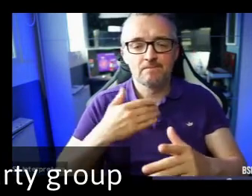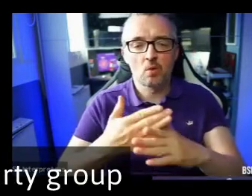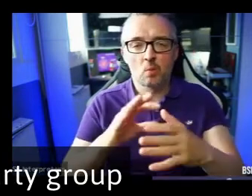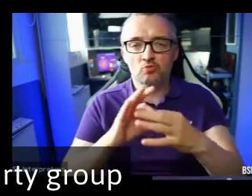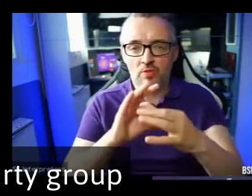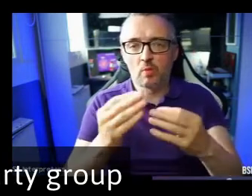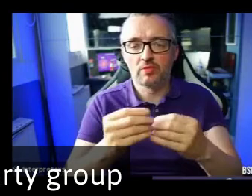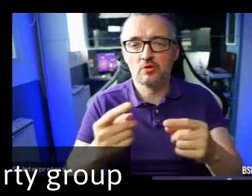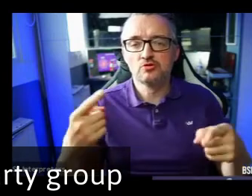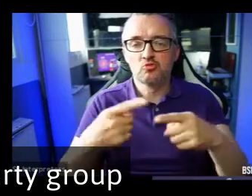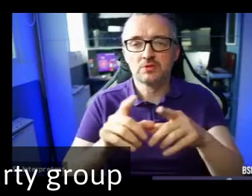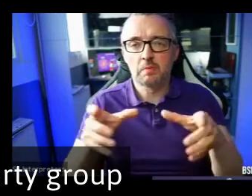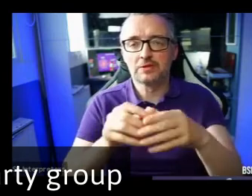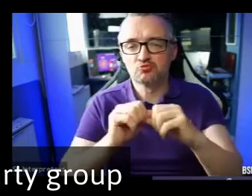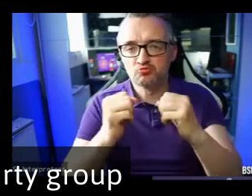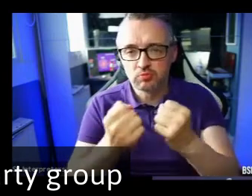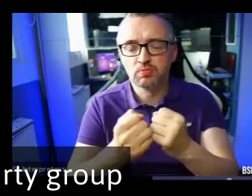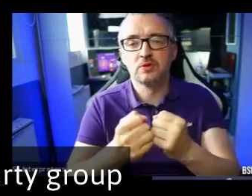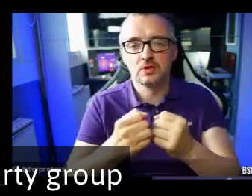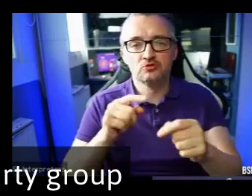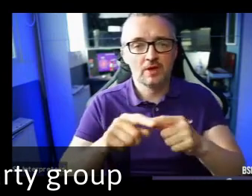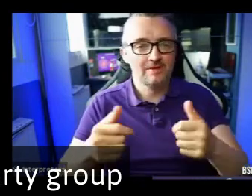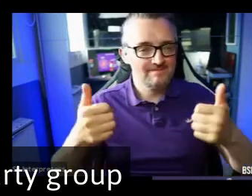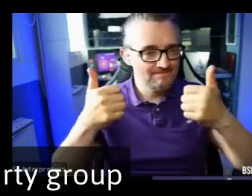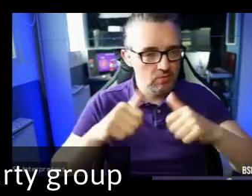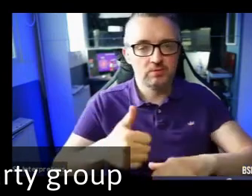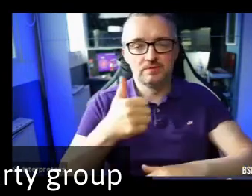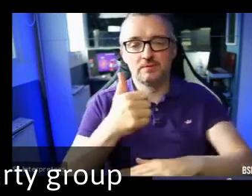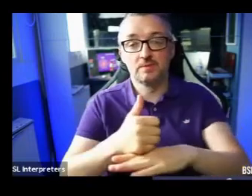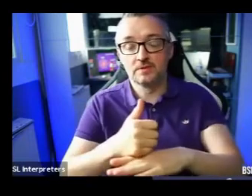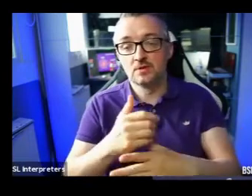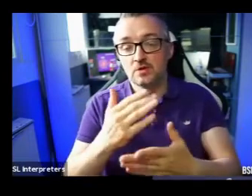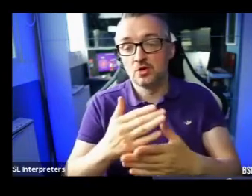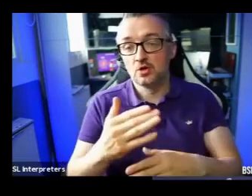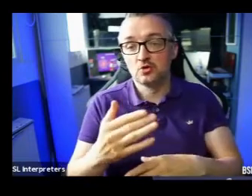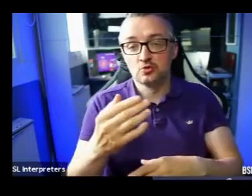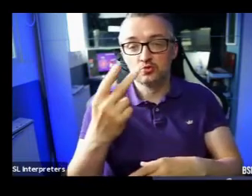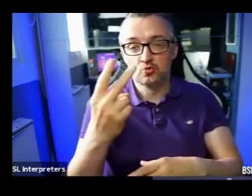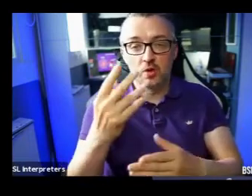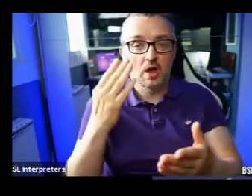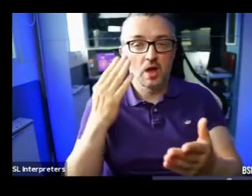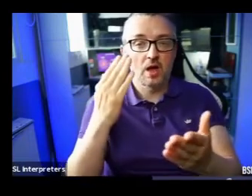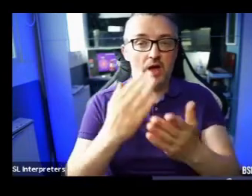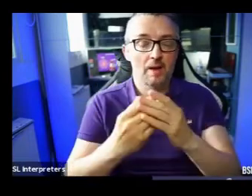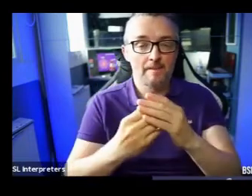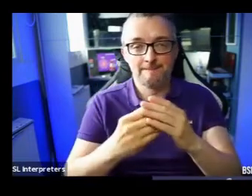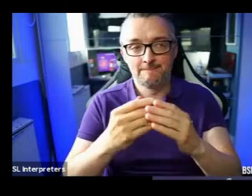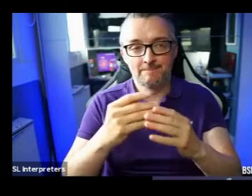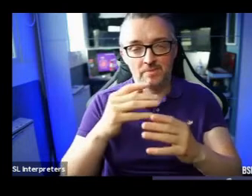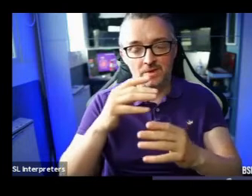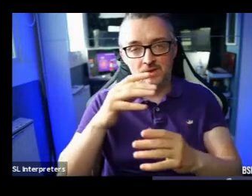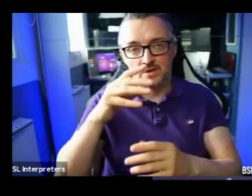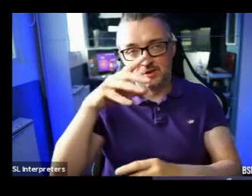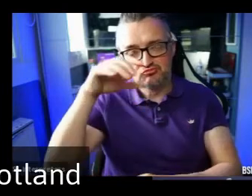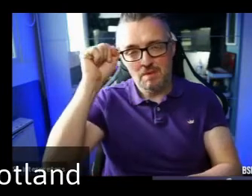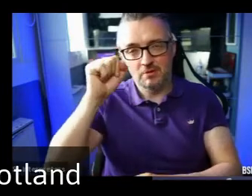we worked together with a cross-party group and many partners to make that a reality. But two very, very important and memorable